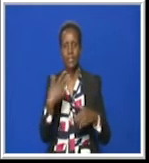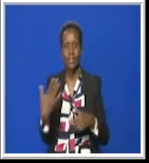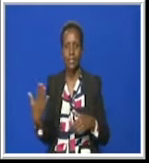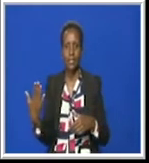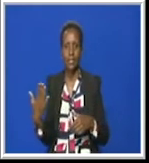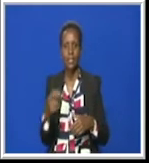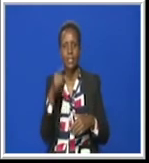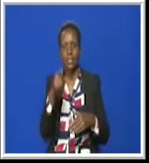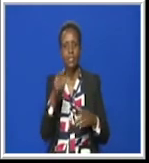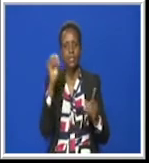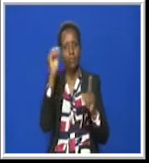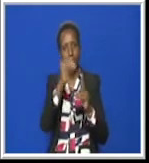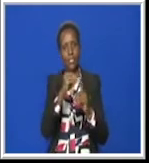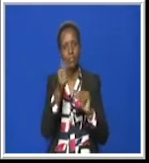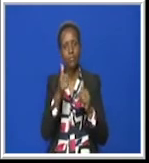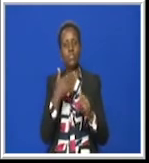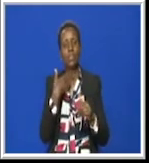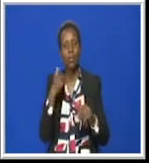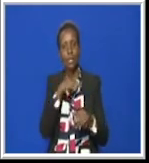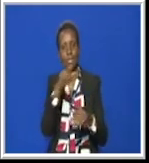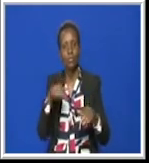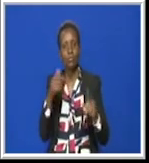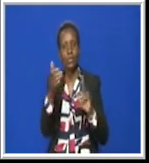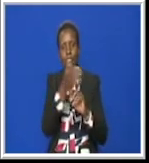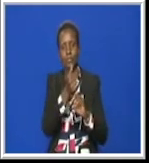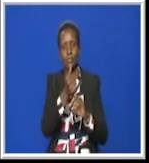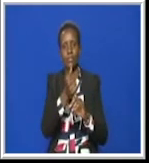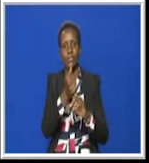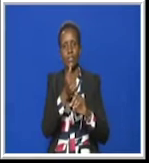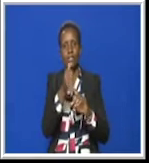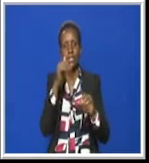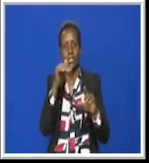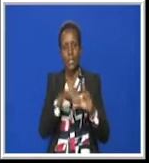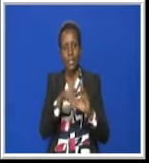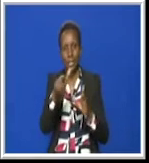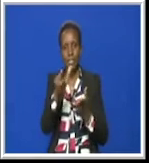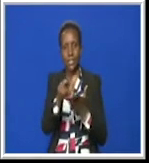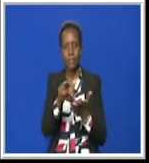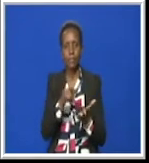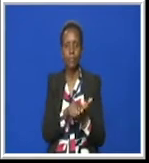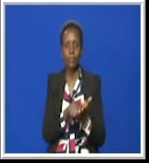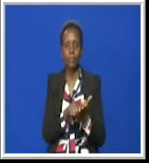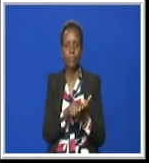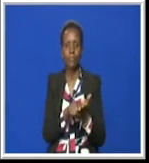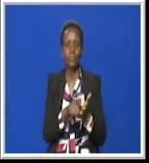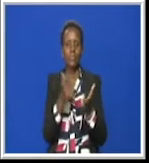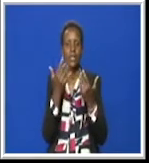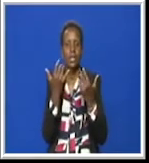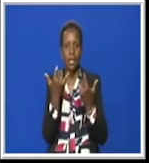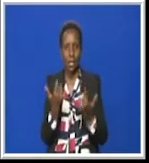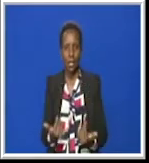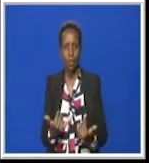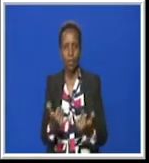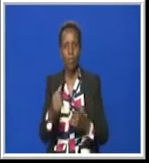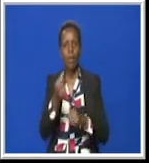of the objectives that I want us to achieve in the course of this lesson. Now,